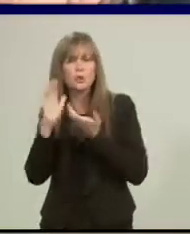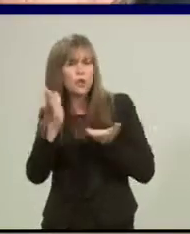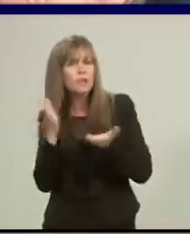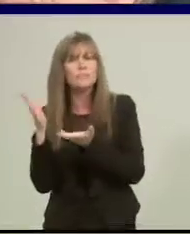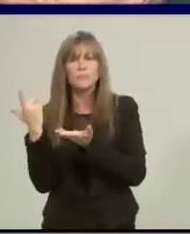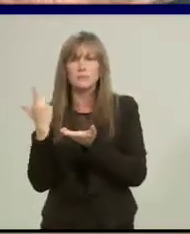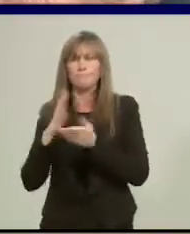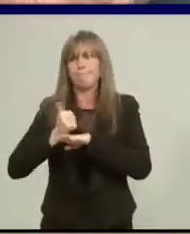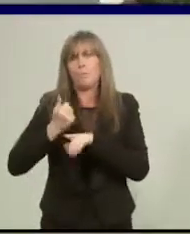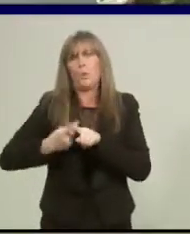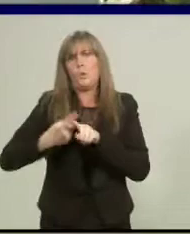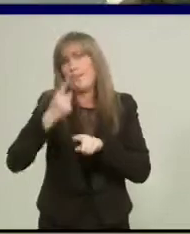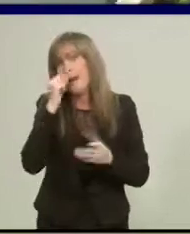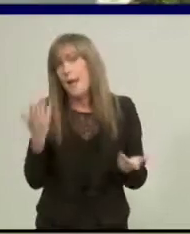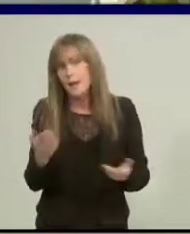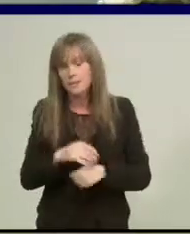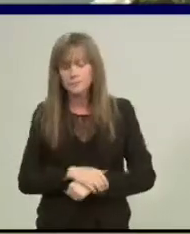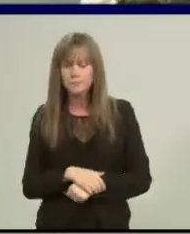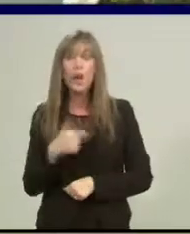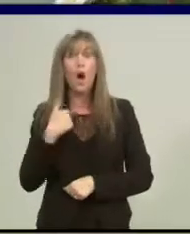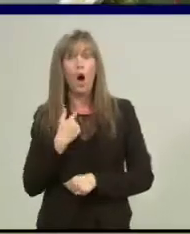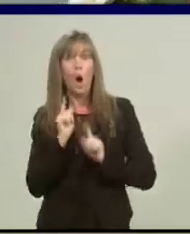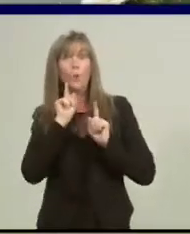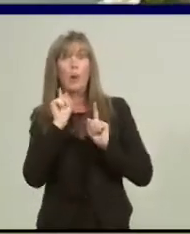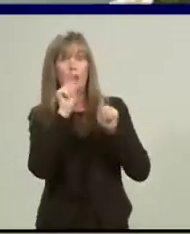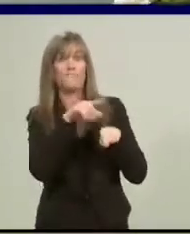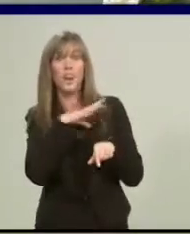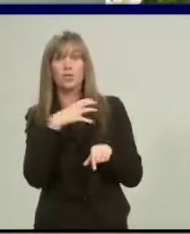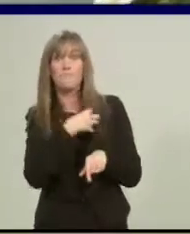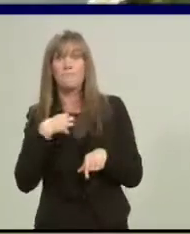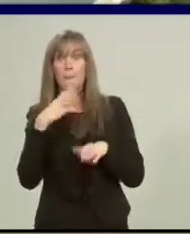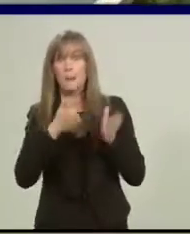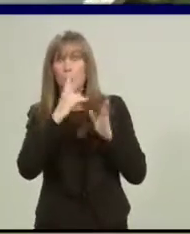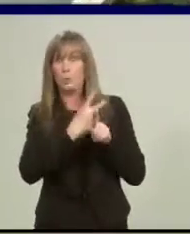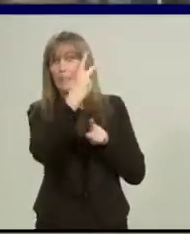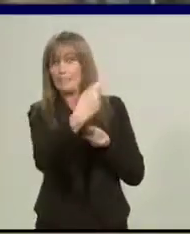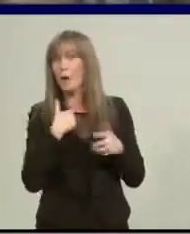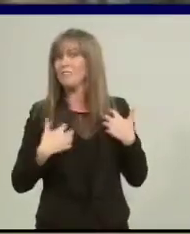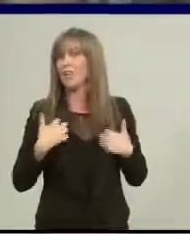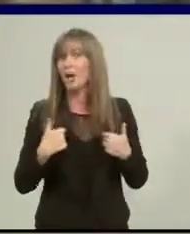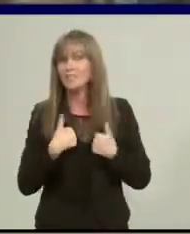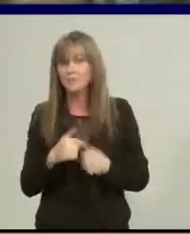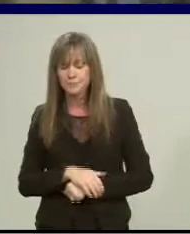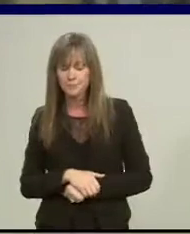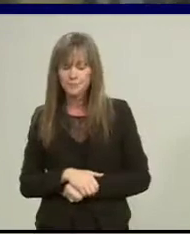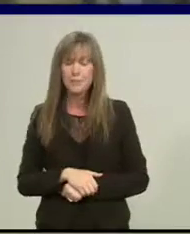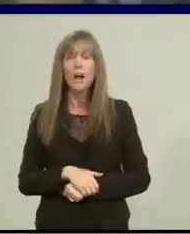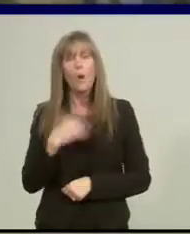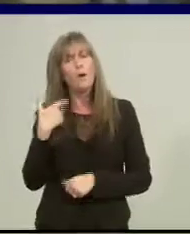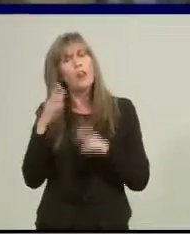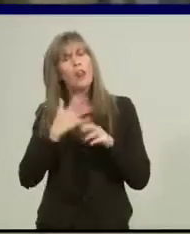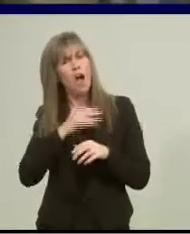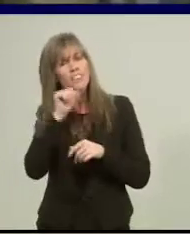can, really, I suppose. I don't know, I'm going into a flash new government building in a couple of years, so I'm excited about that. I like them to speed it up a bit.